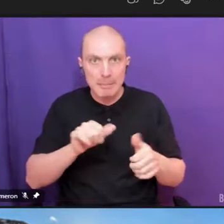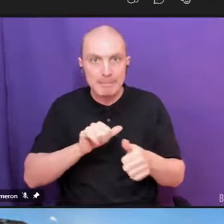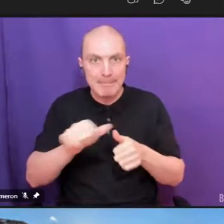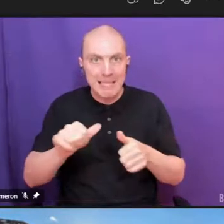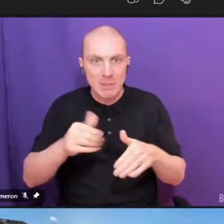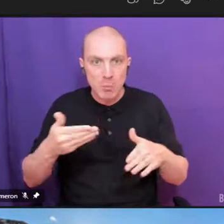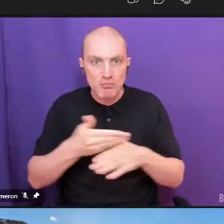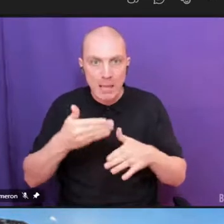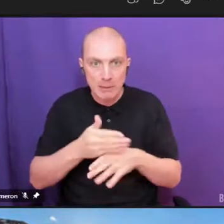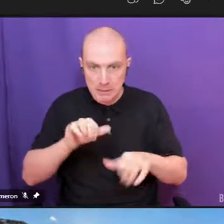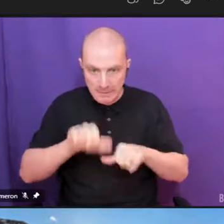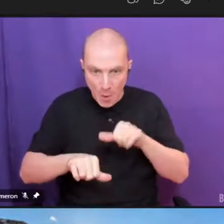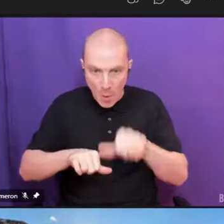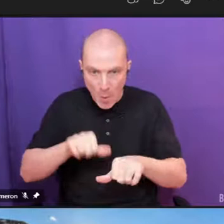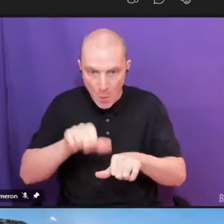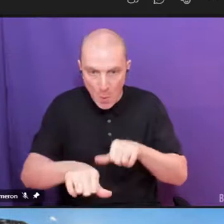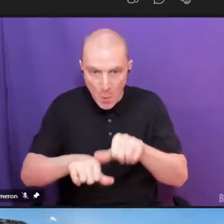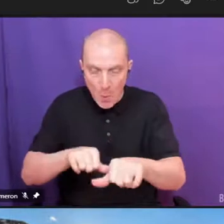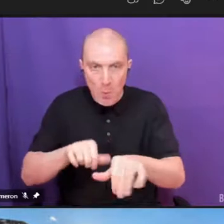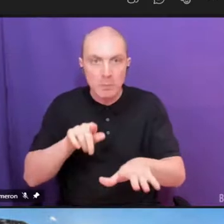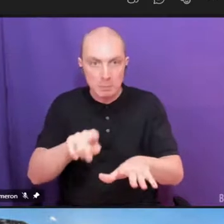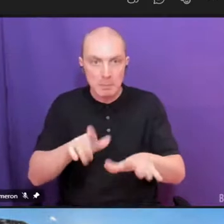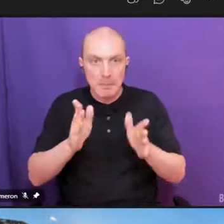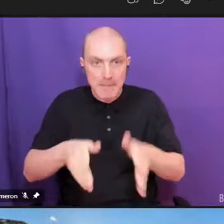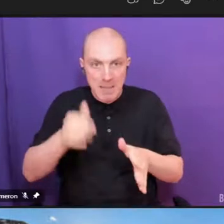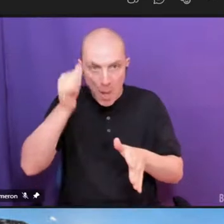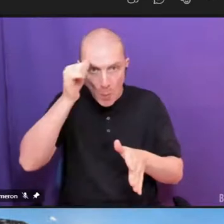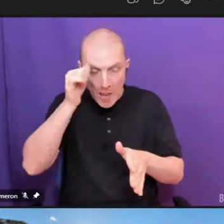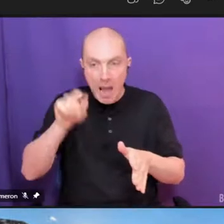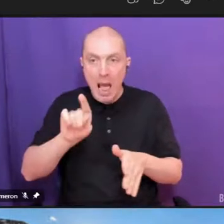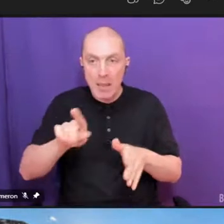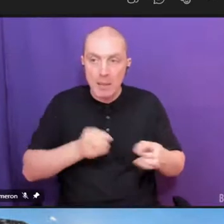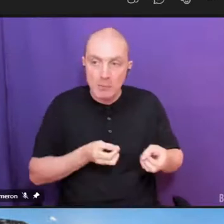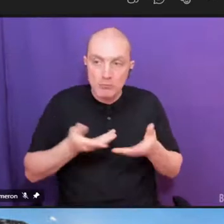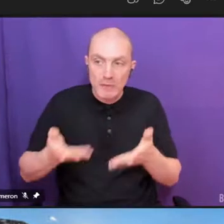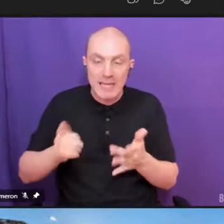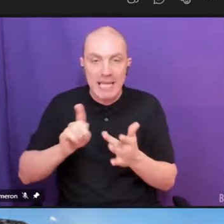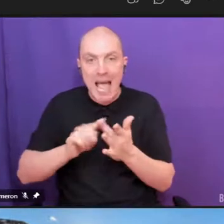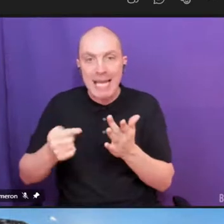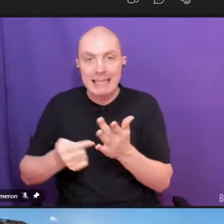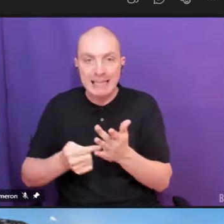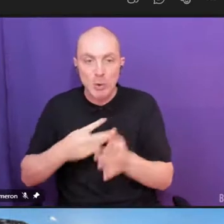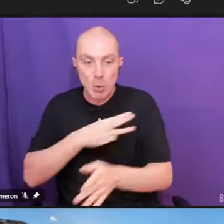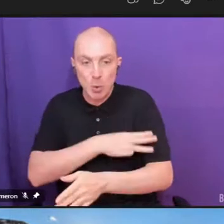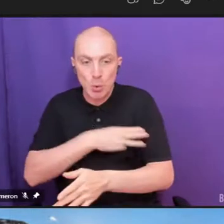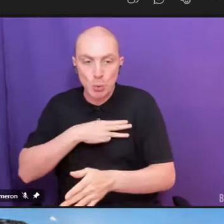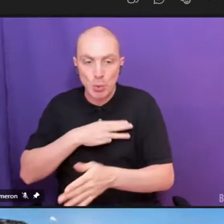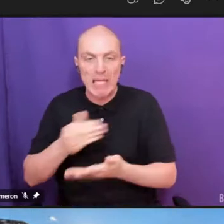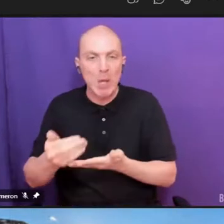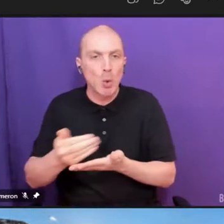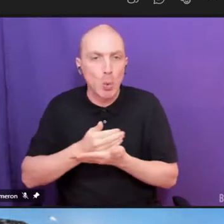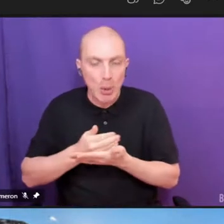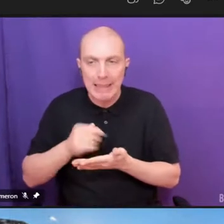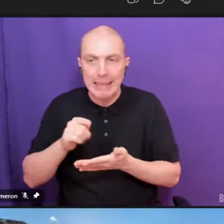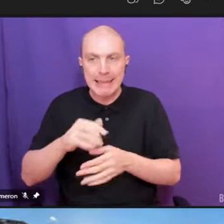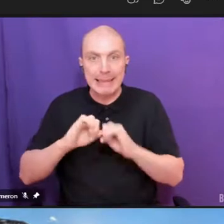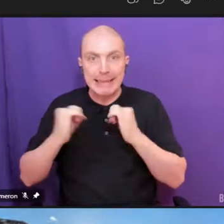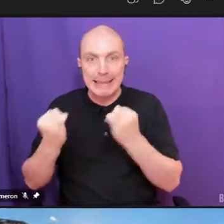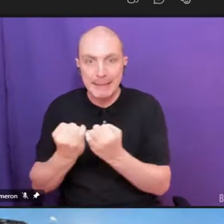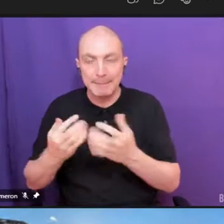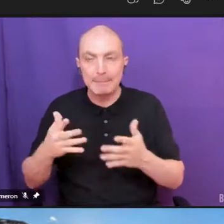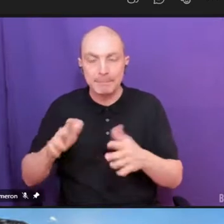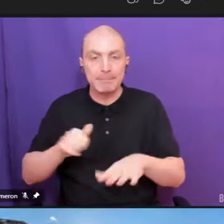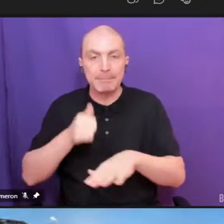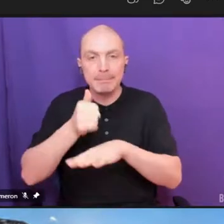been provided the council's IT security team and monitoring the cyber security threats, and have introduced additional